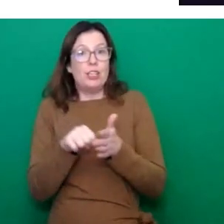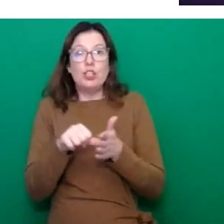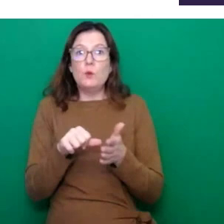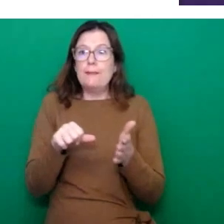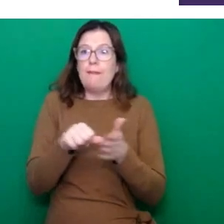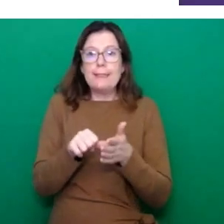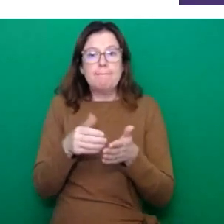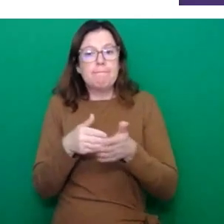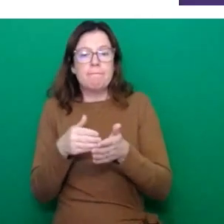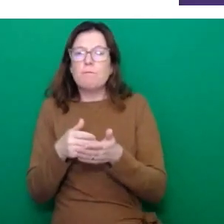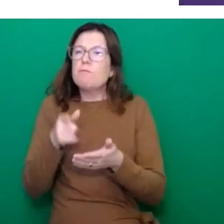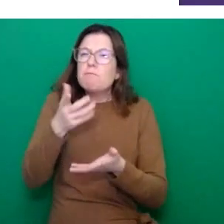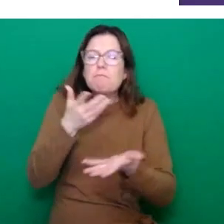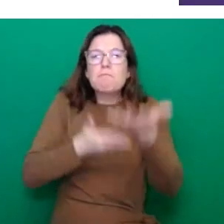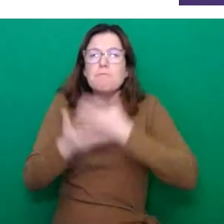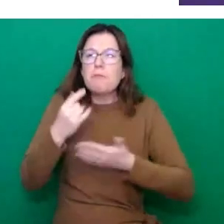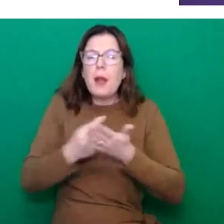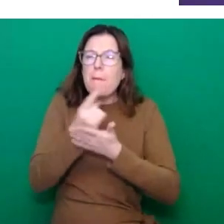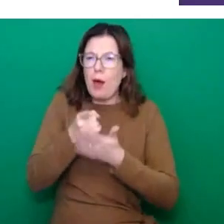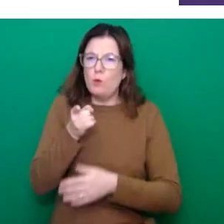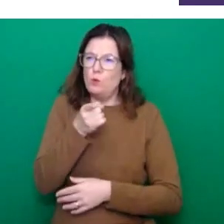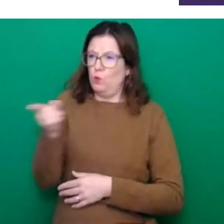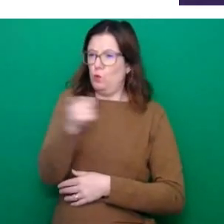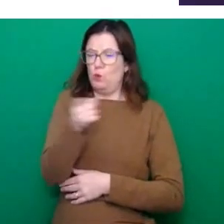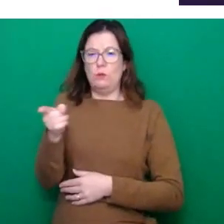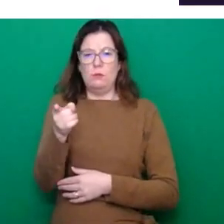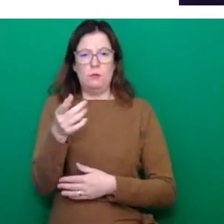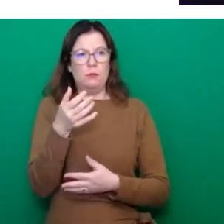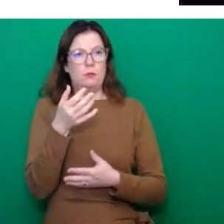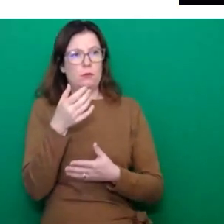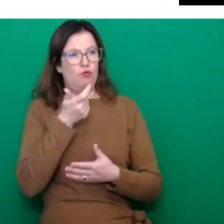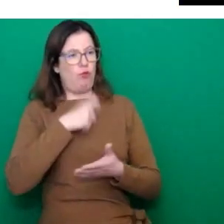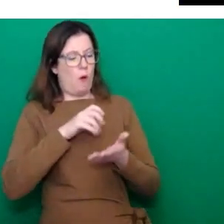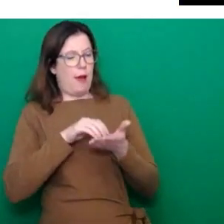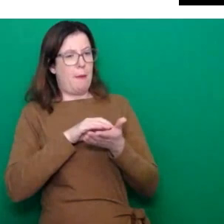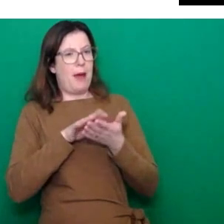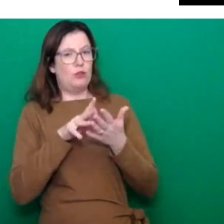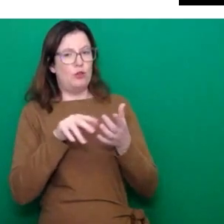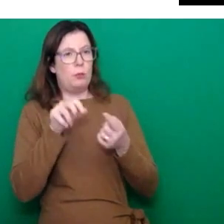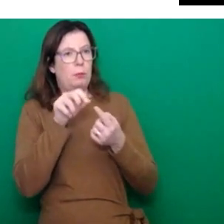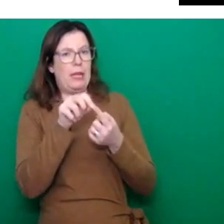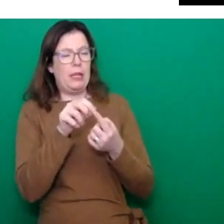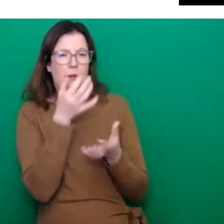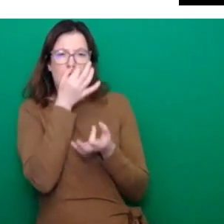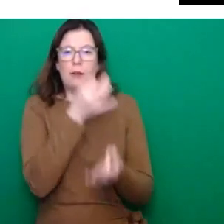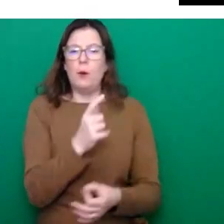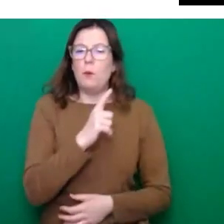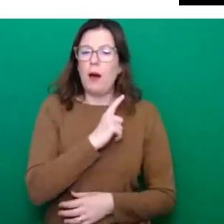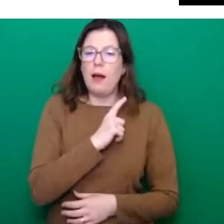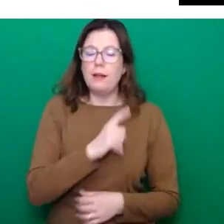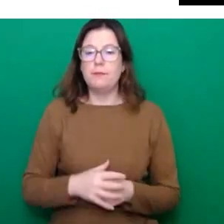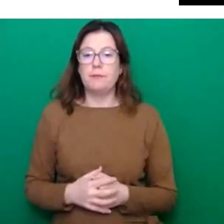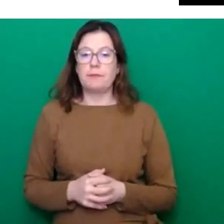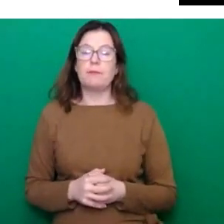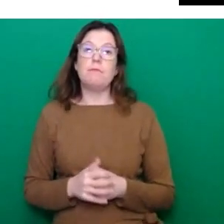difficulties. Do you want to say a little bit more about what attracted you to this particular role as an MHWP, Sam?